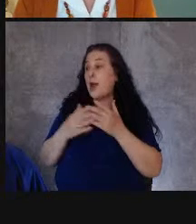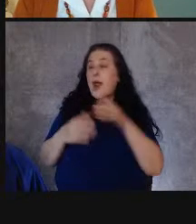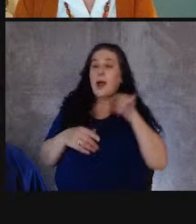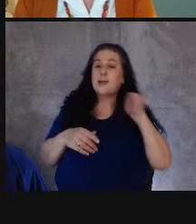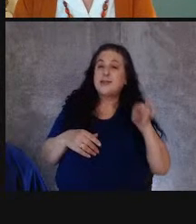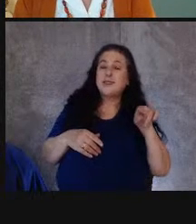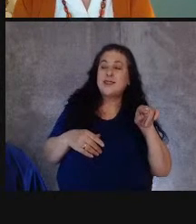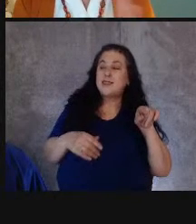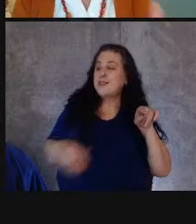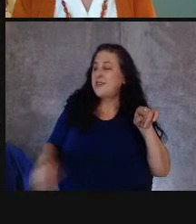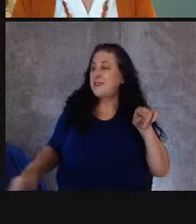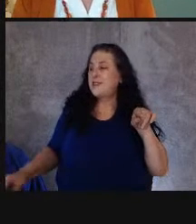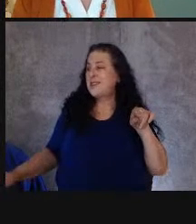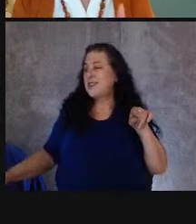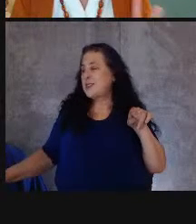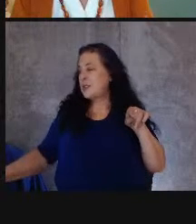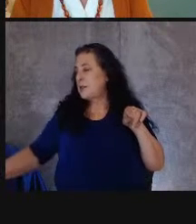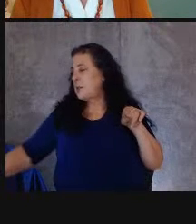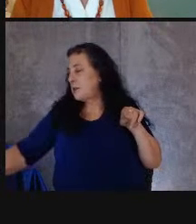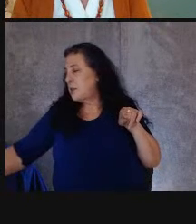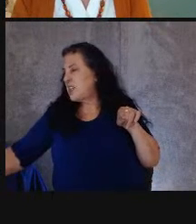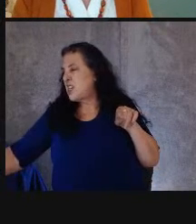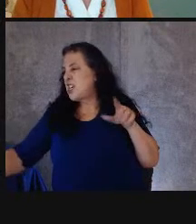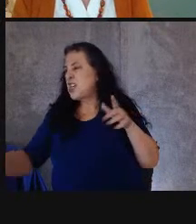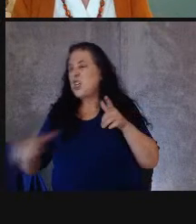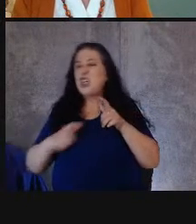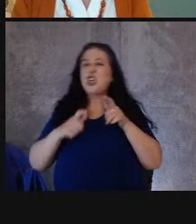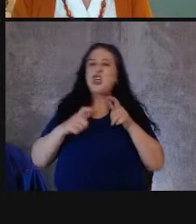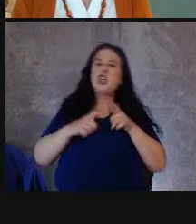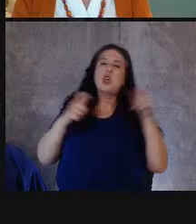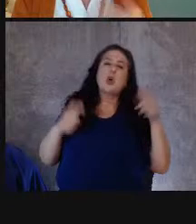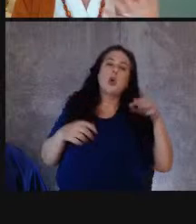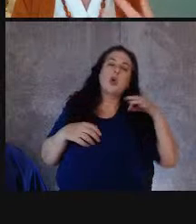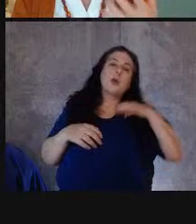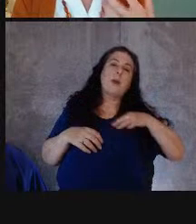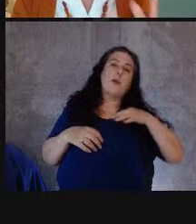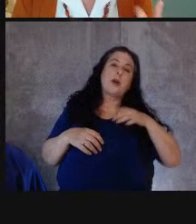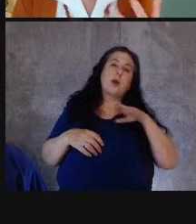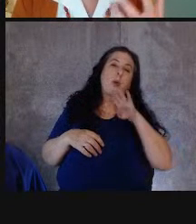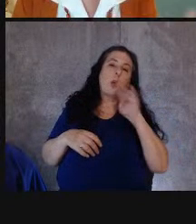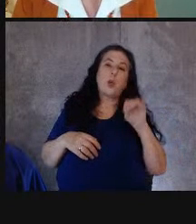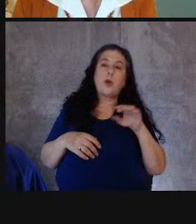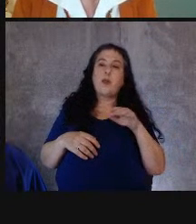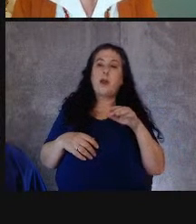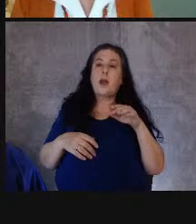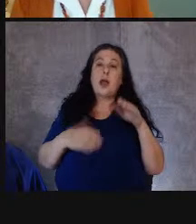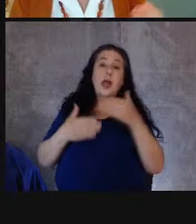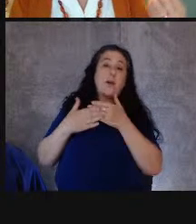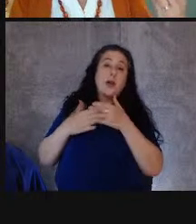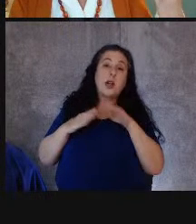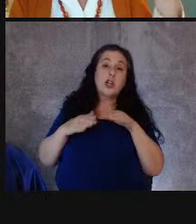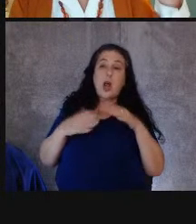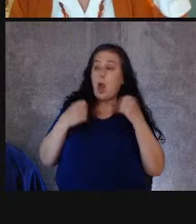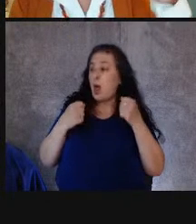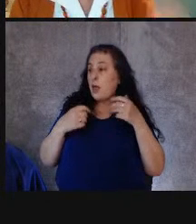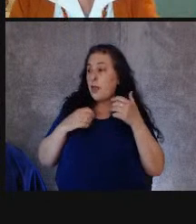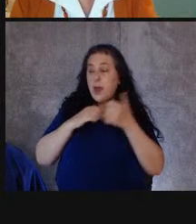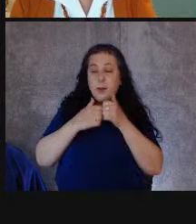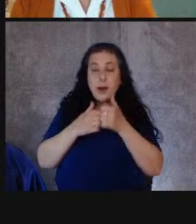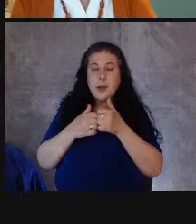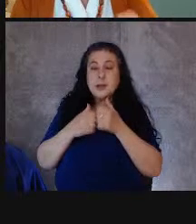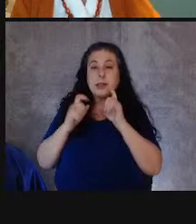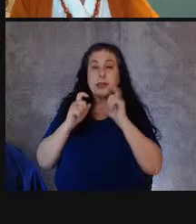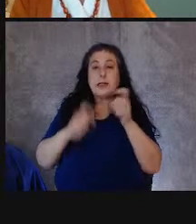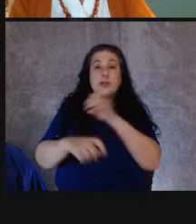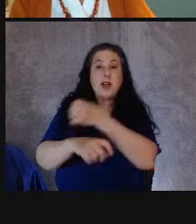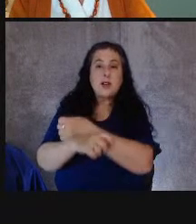does it's a huge benefit. It's a huge boon to the infant and child health campaigns because it gives them so much energy, right? It brings